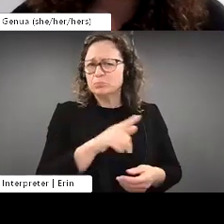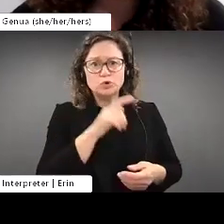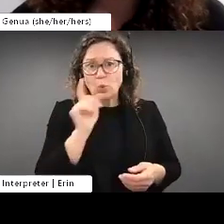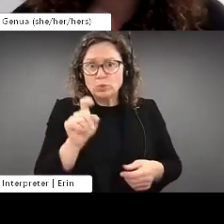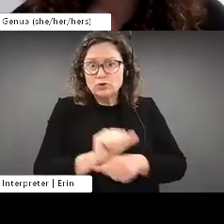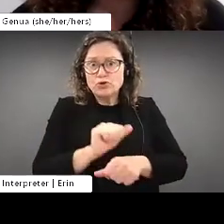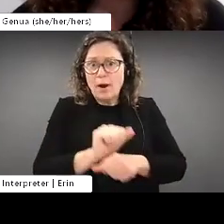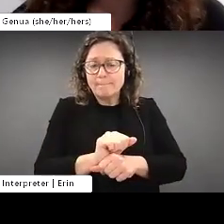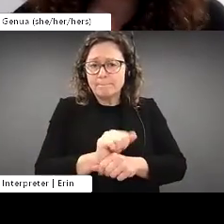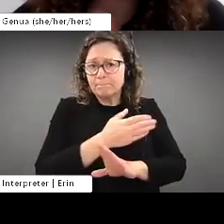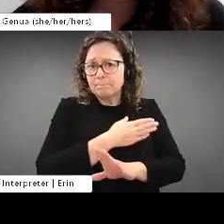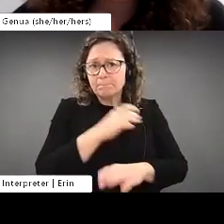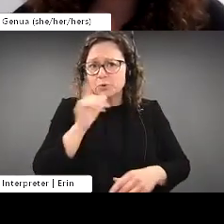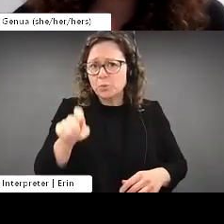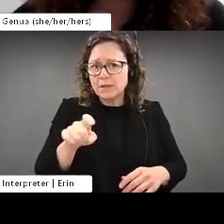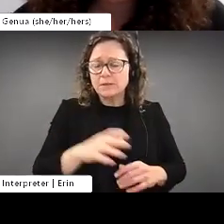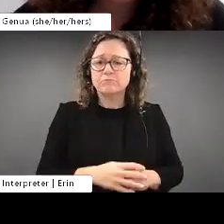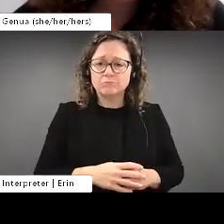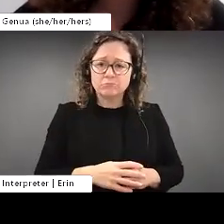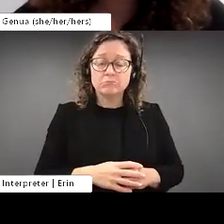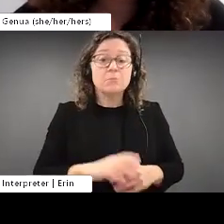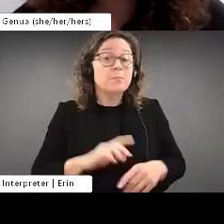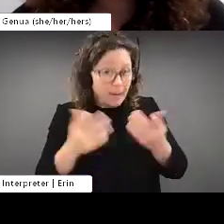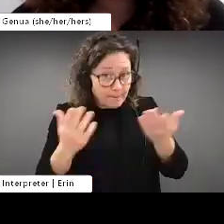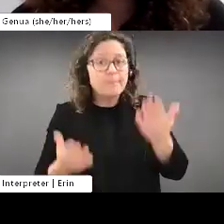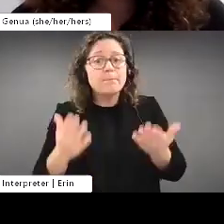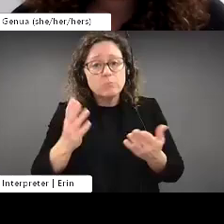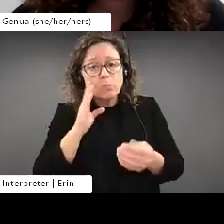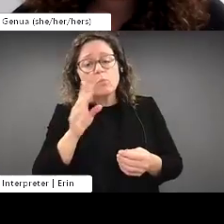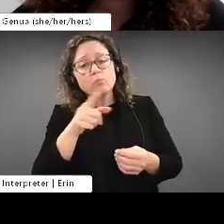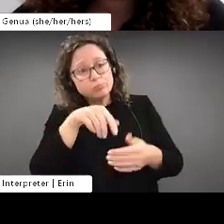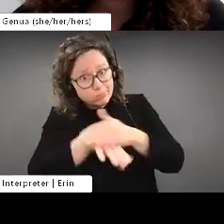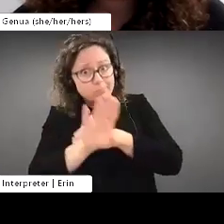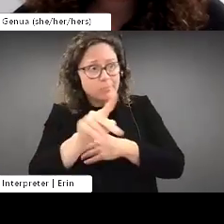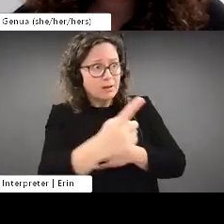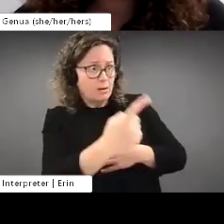but they may ask for previous employment. So, yeah.